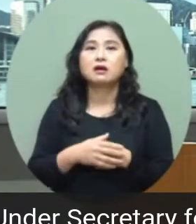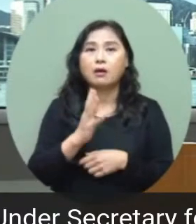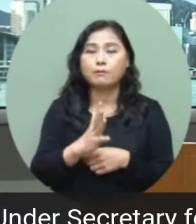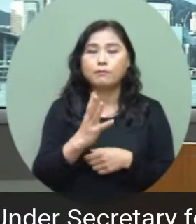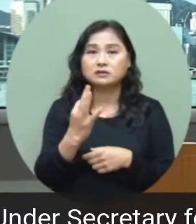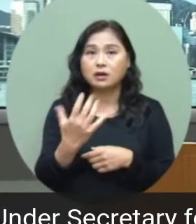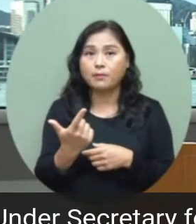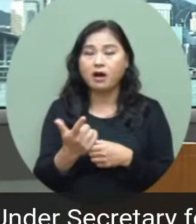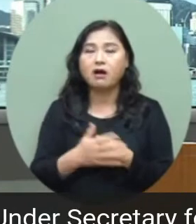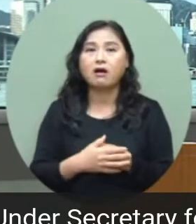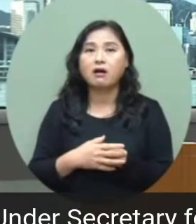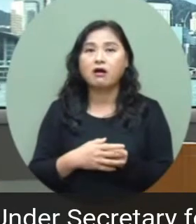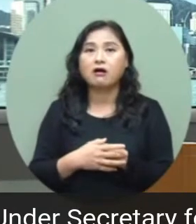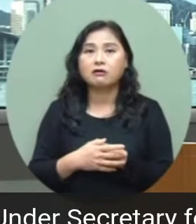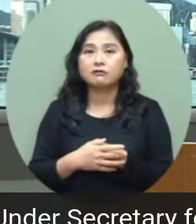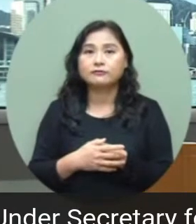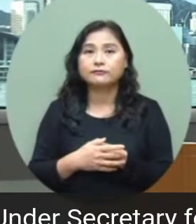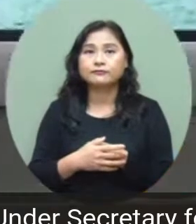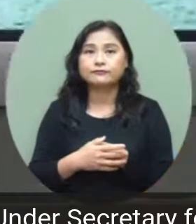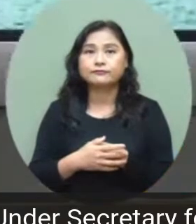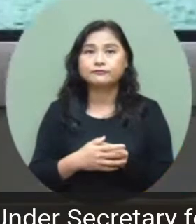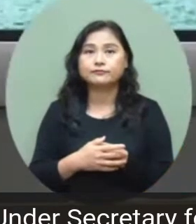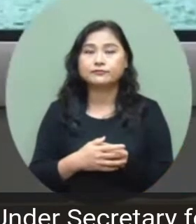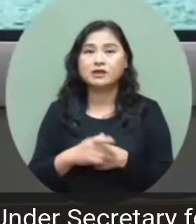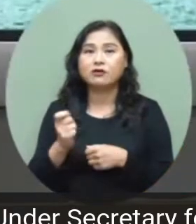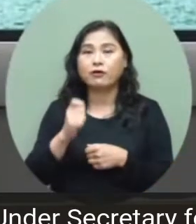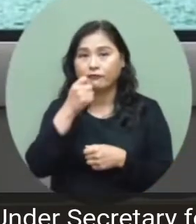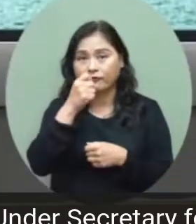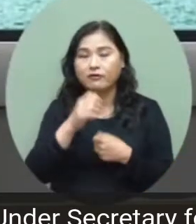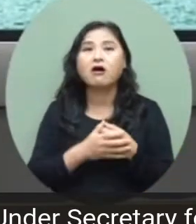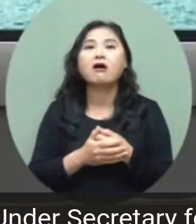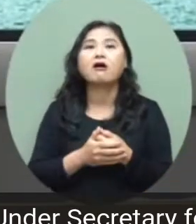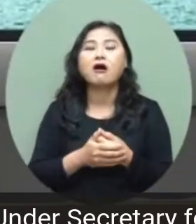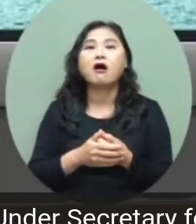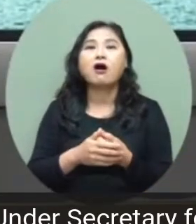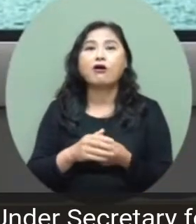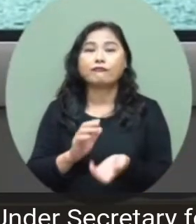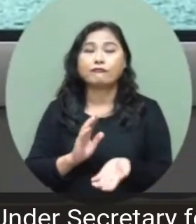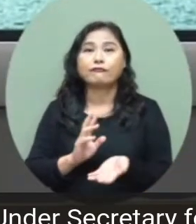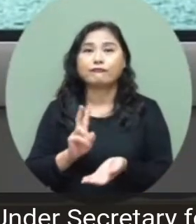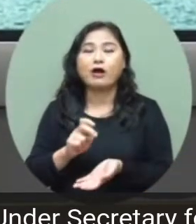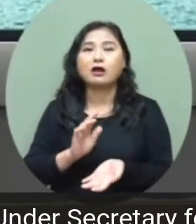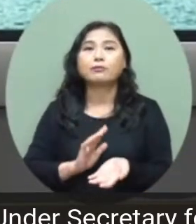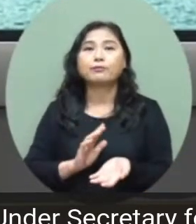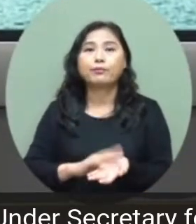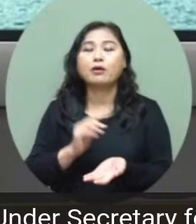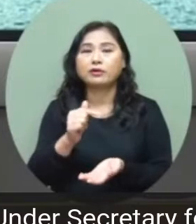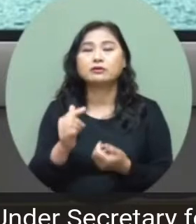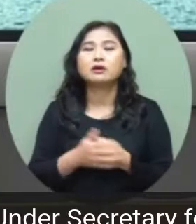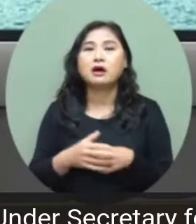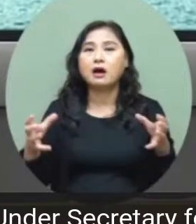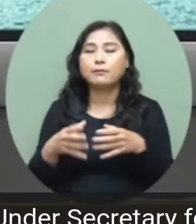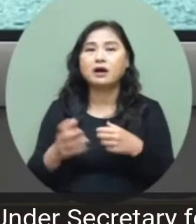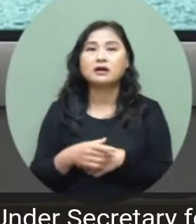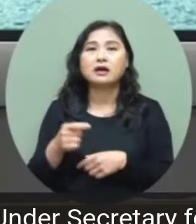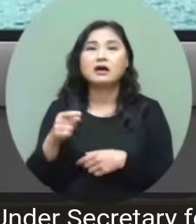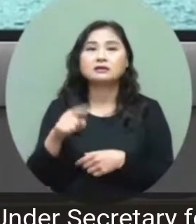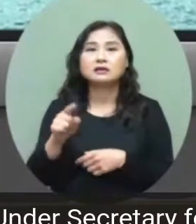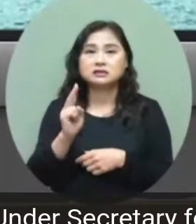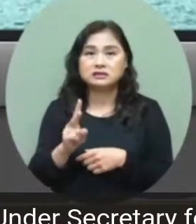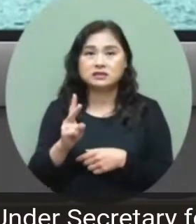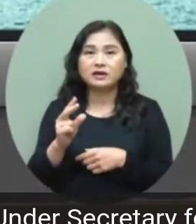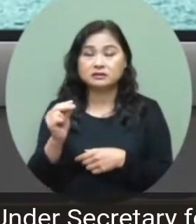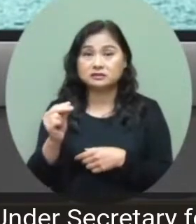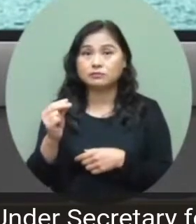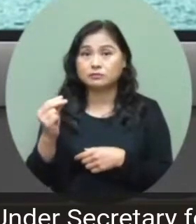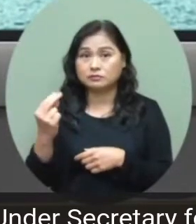yesterday. There are 538 cases of RAT positive cases. Altogether, positive